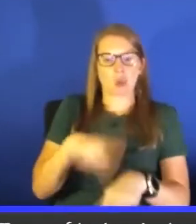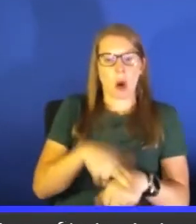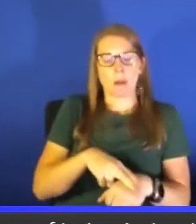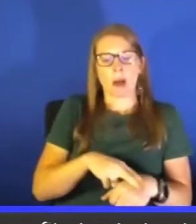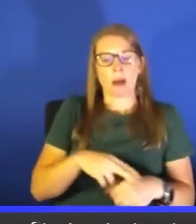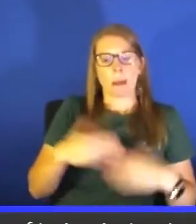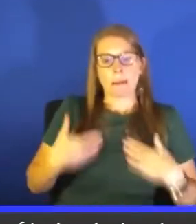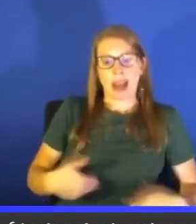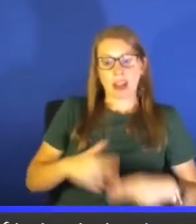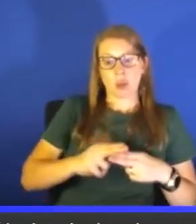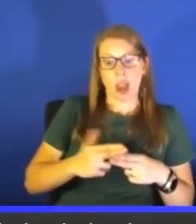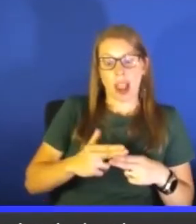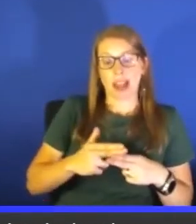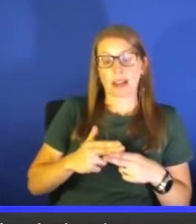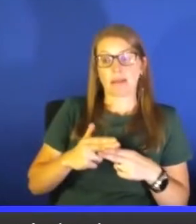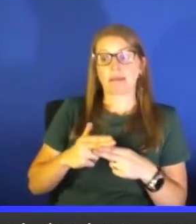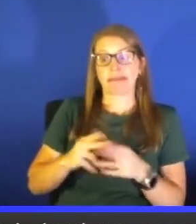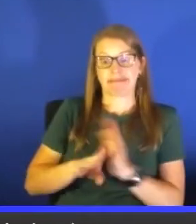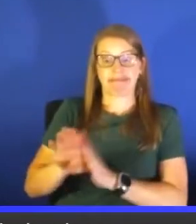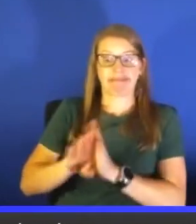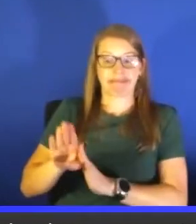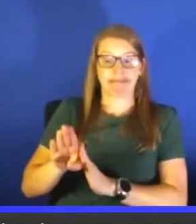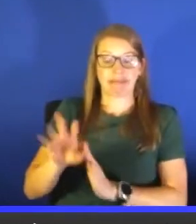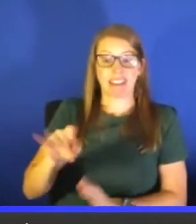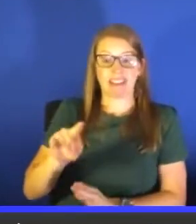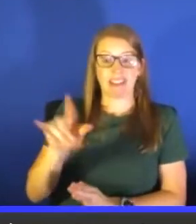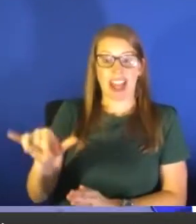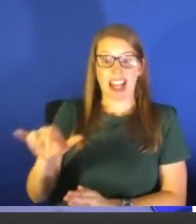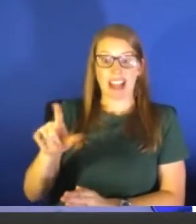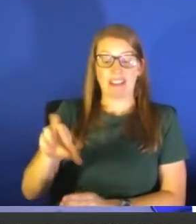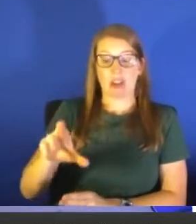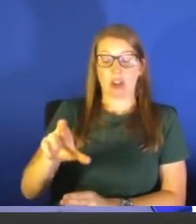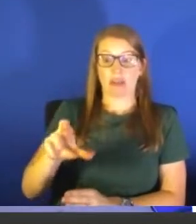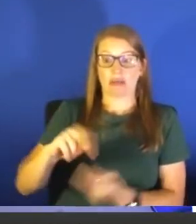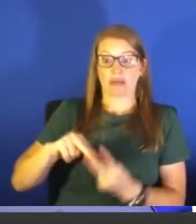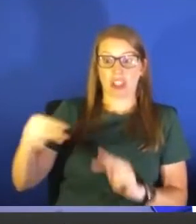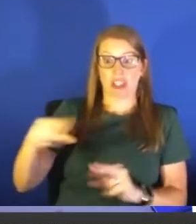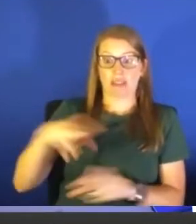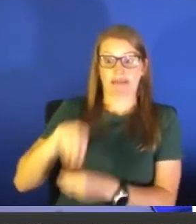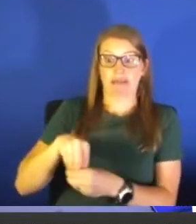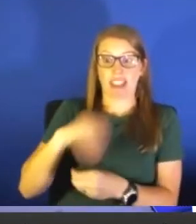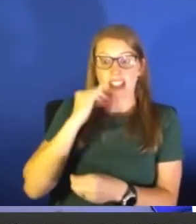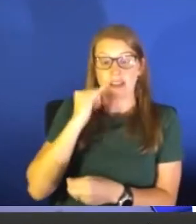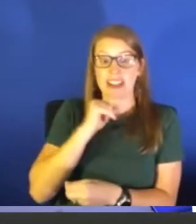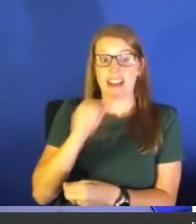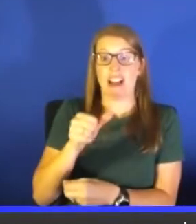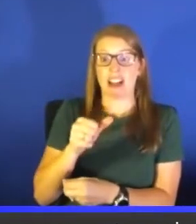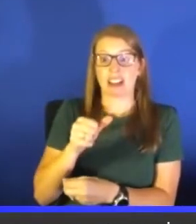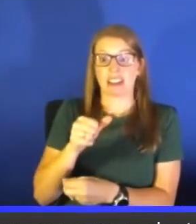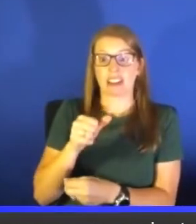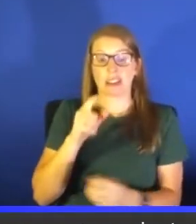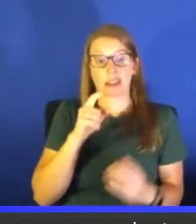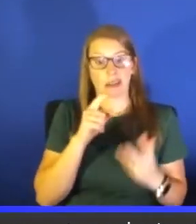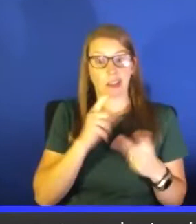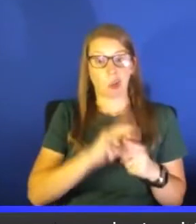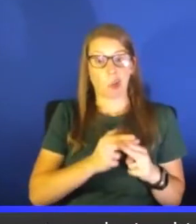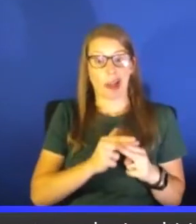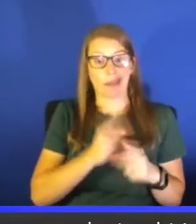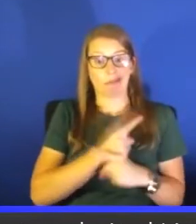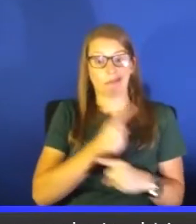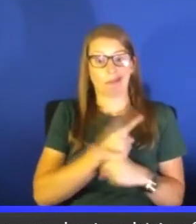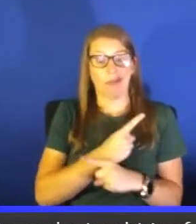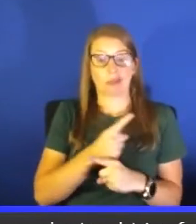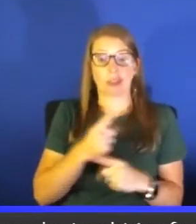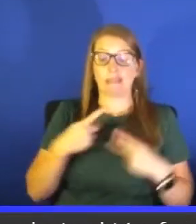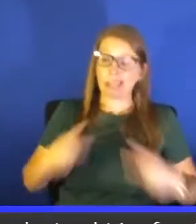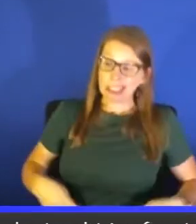get fatty liver, and that's where the genetics become a big part. But otherwise, maybe good to keep your weight in check? Always good to keep your weight in check, always good to get your